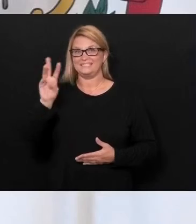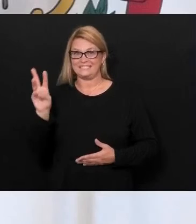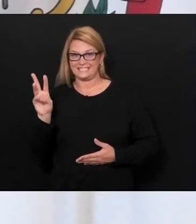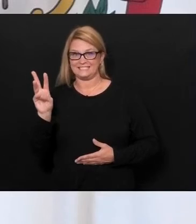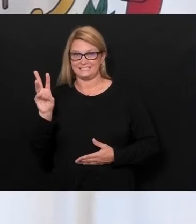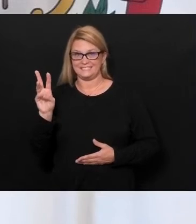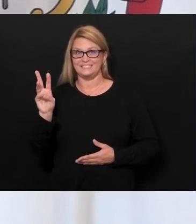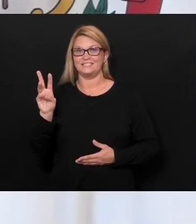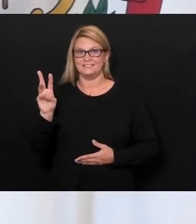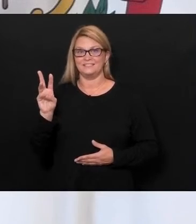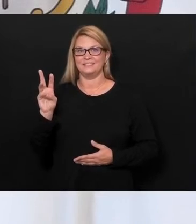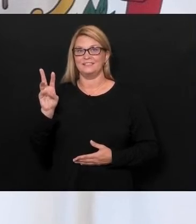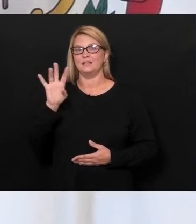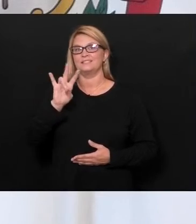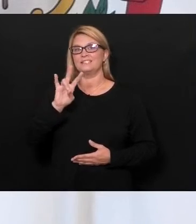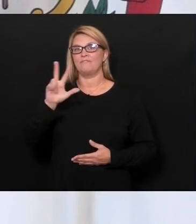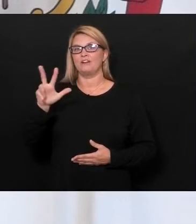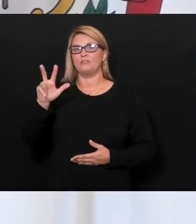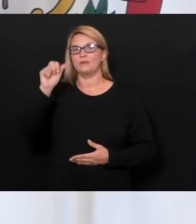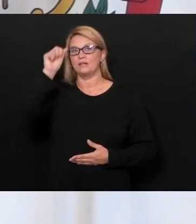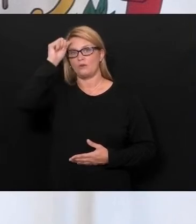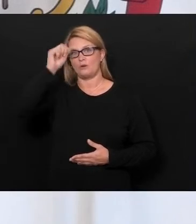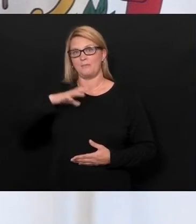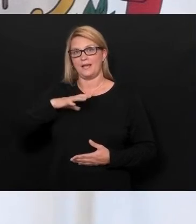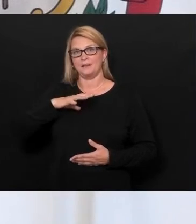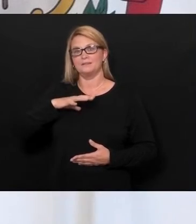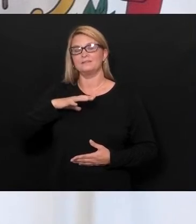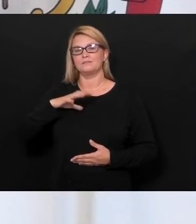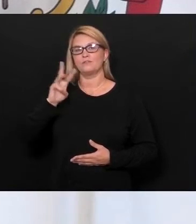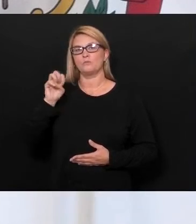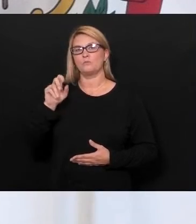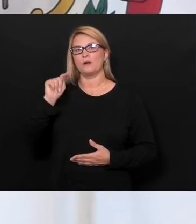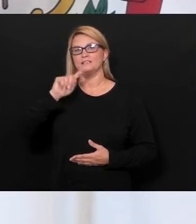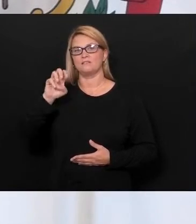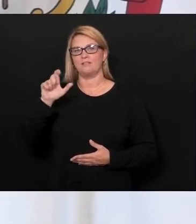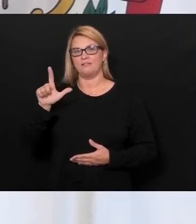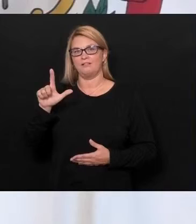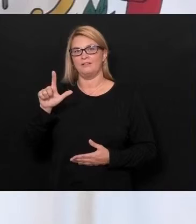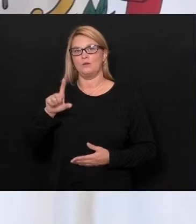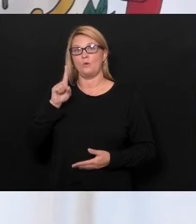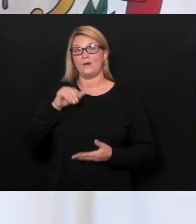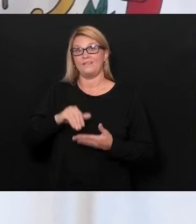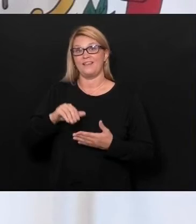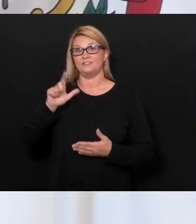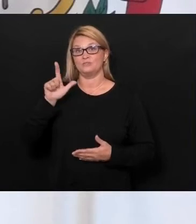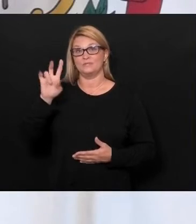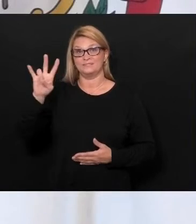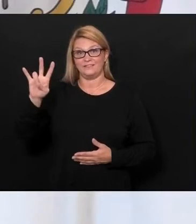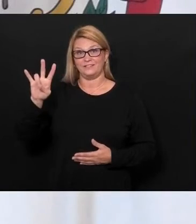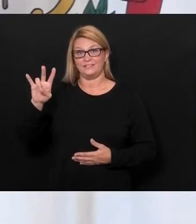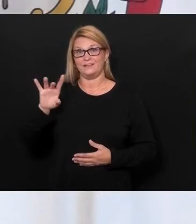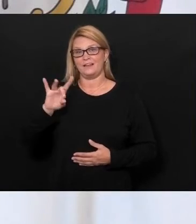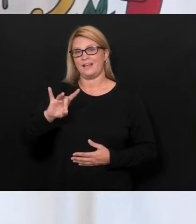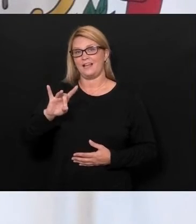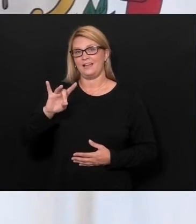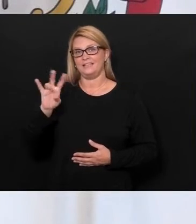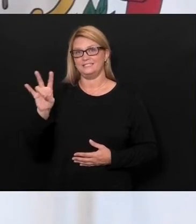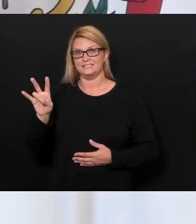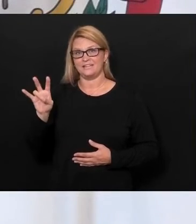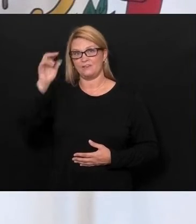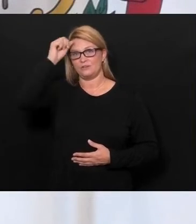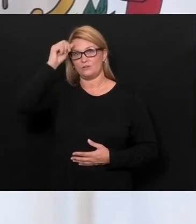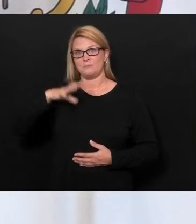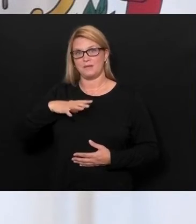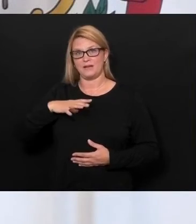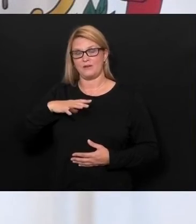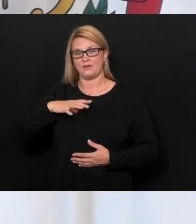death, a 73-year-old male from Wetzel County. Our 1,027th death, an 87-year-old male